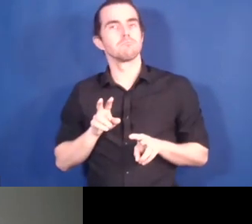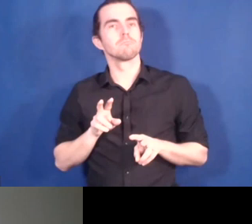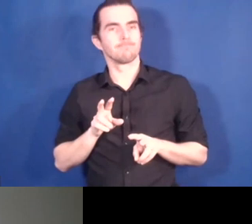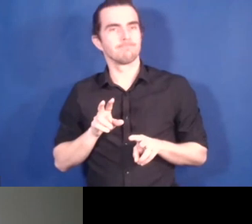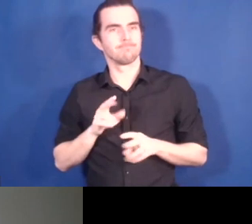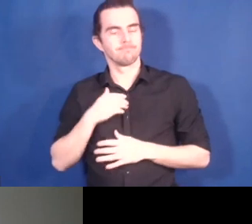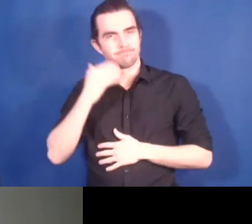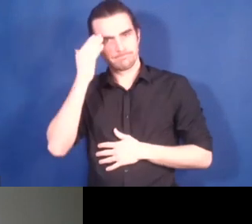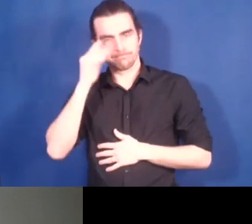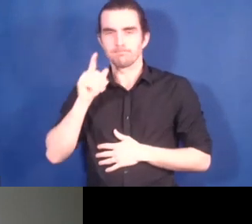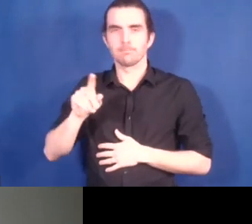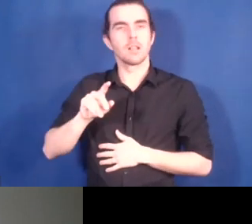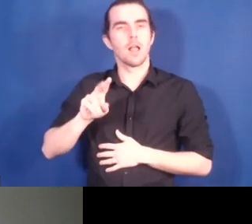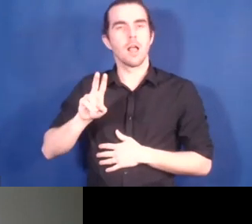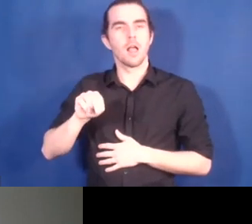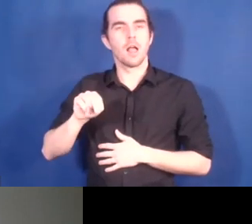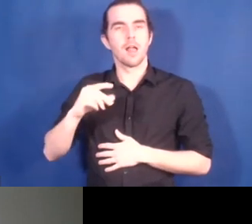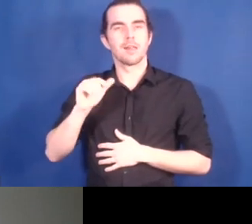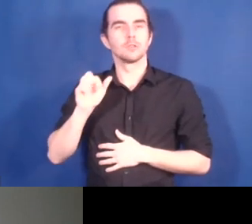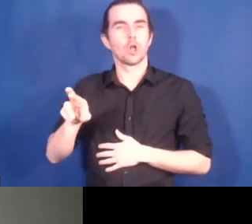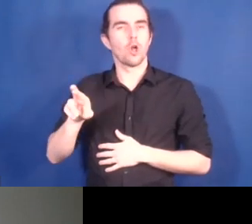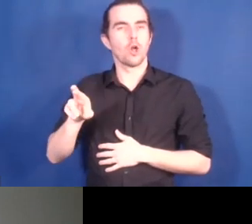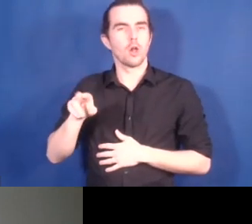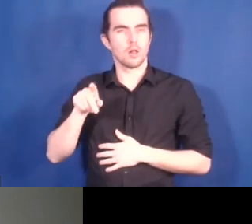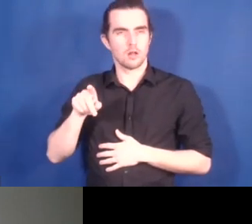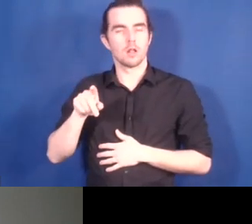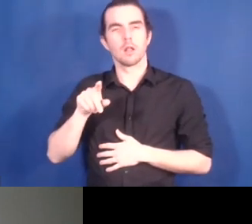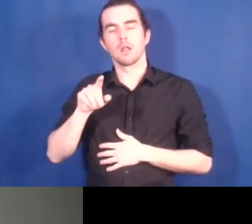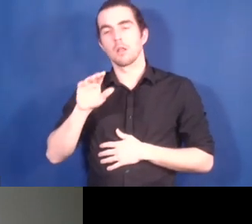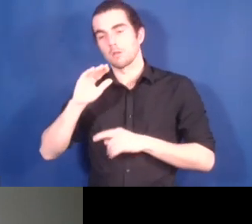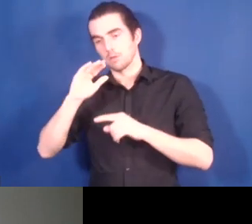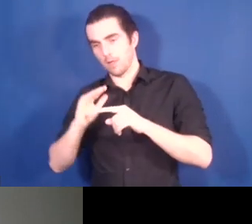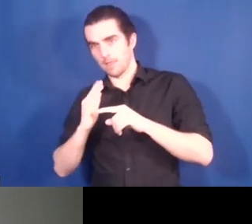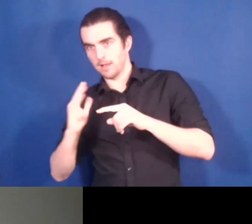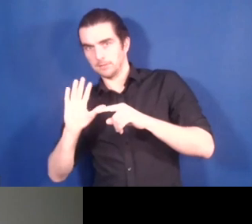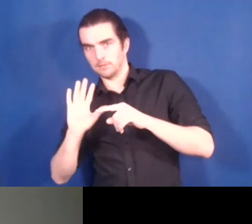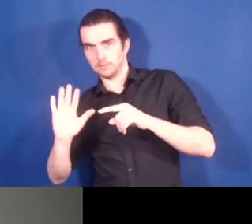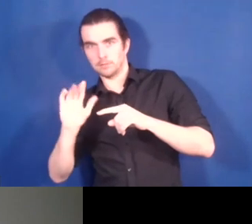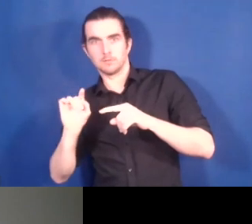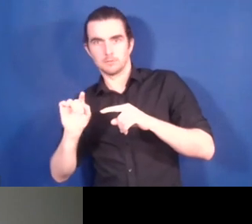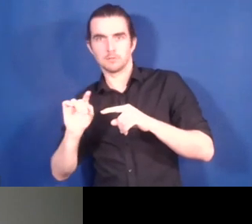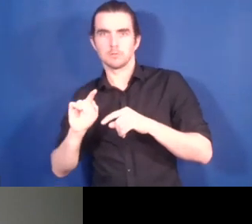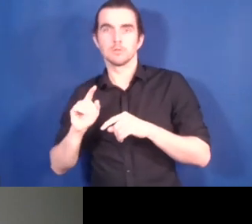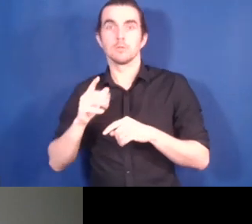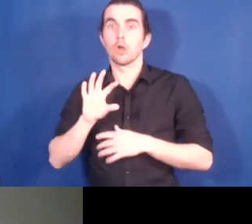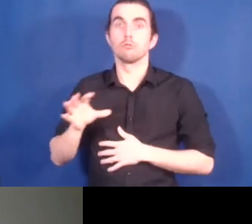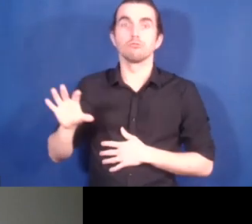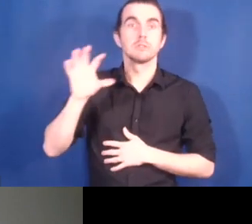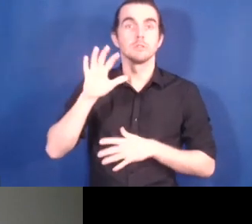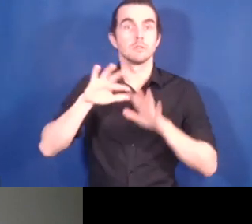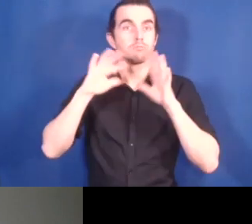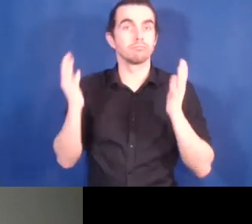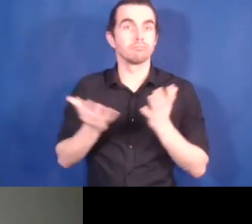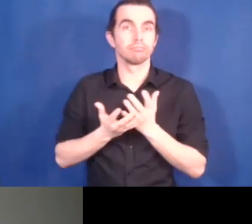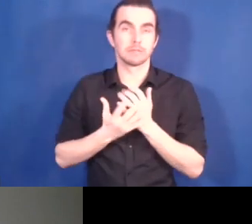from Nigeria fleeing Boko Haram. And the local villages, with assistance from